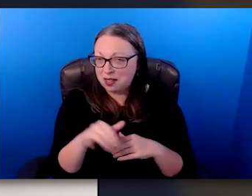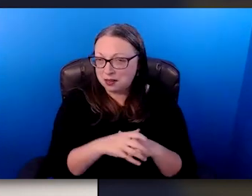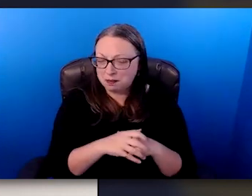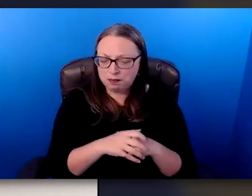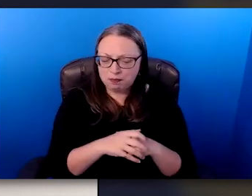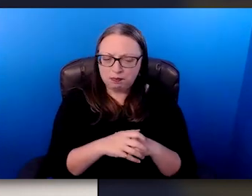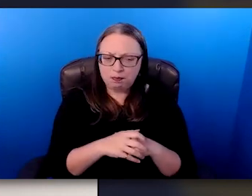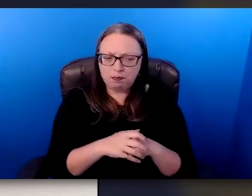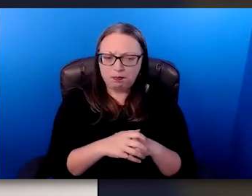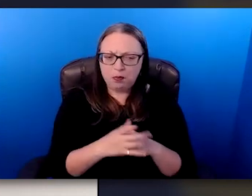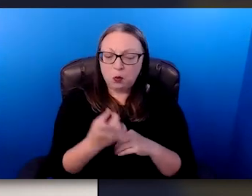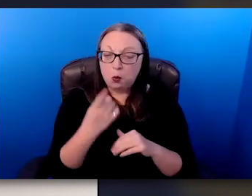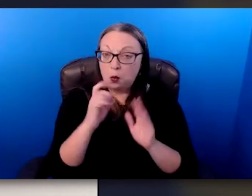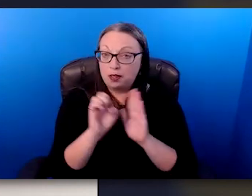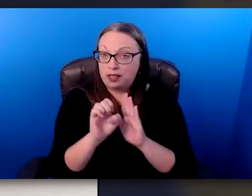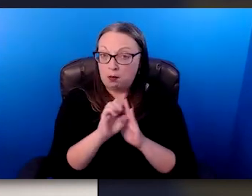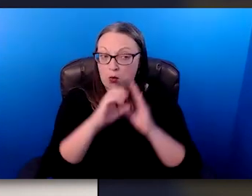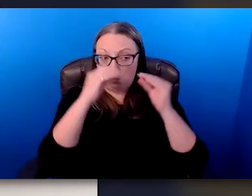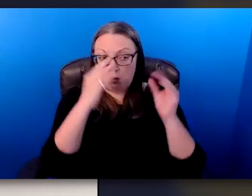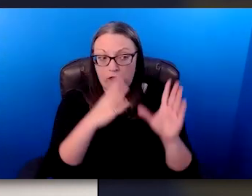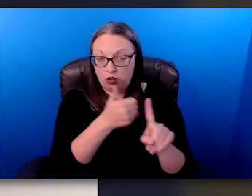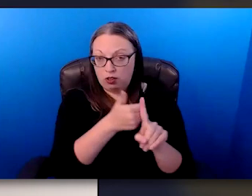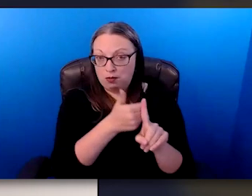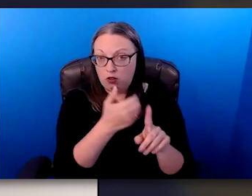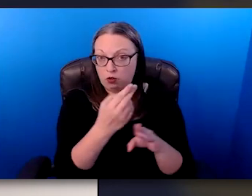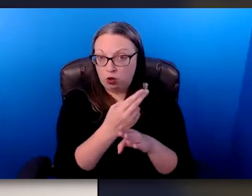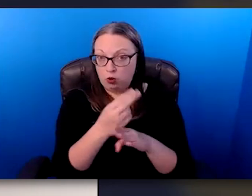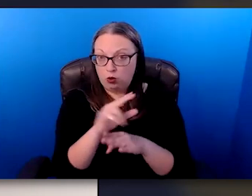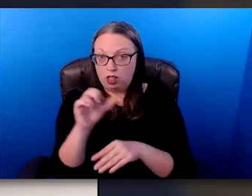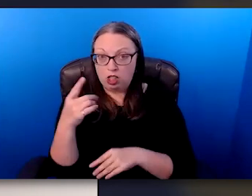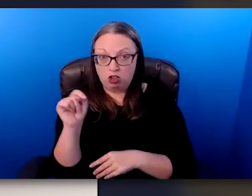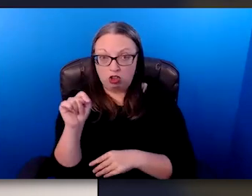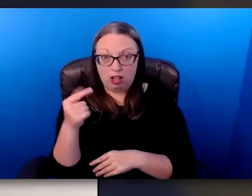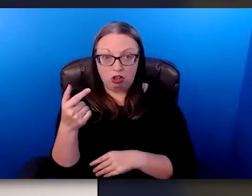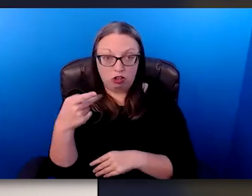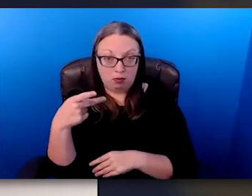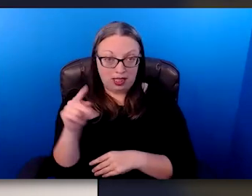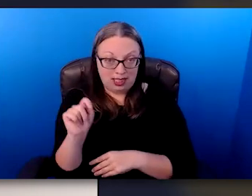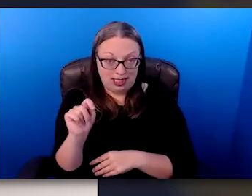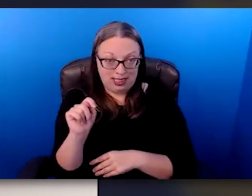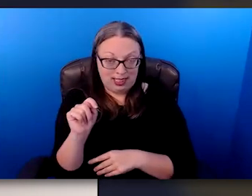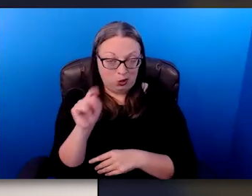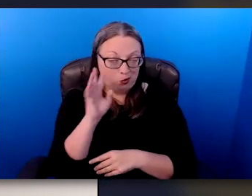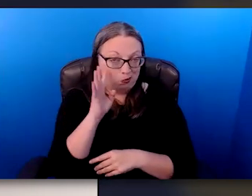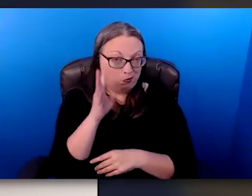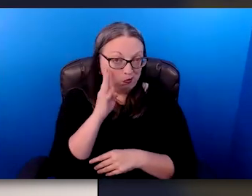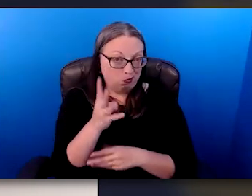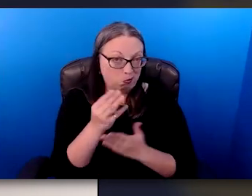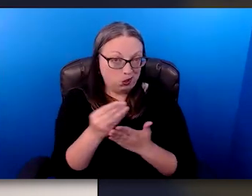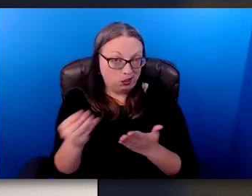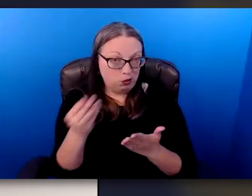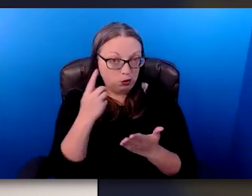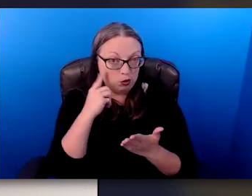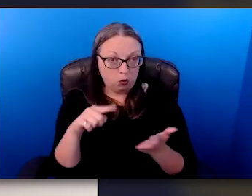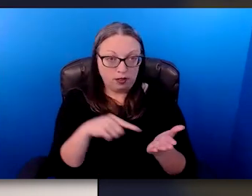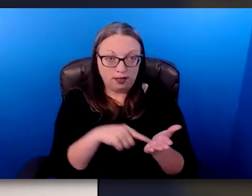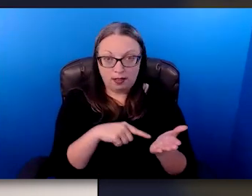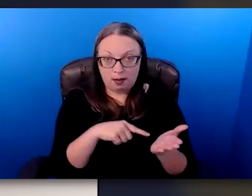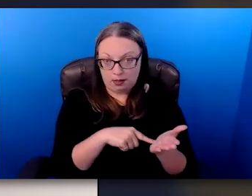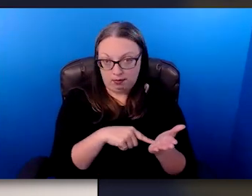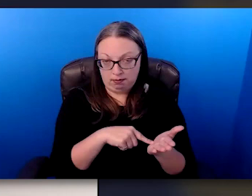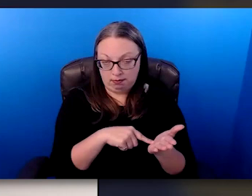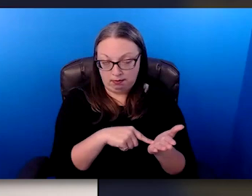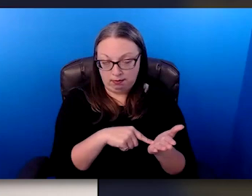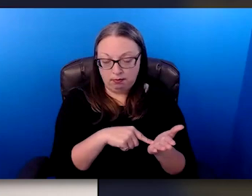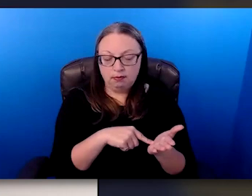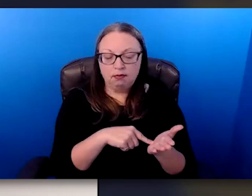where a professor is using ChatGPT and to generate material for assignment that, so